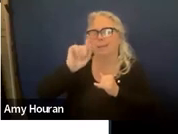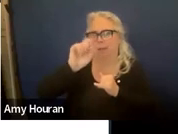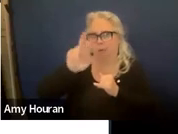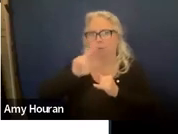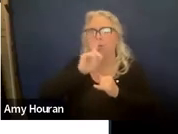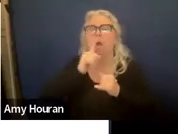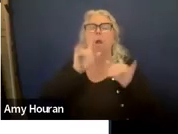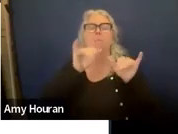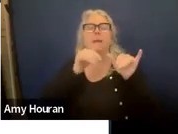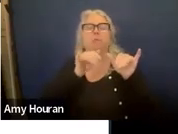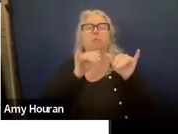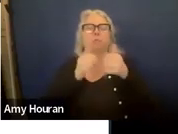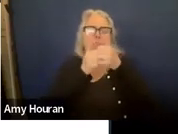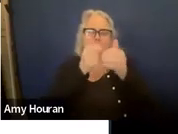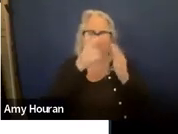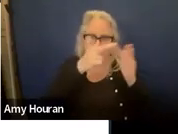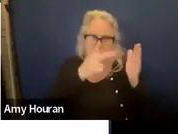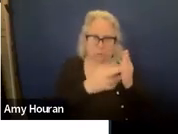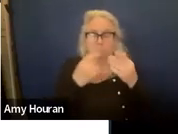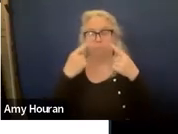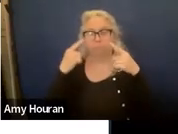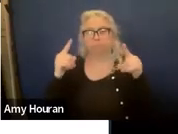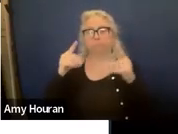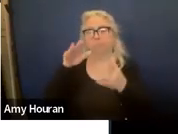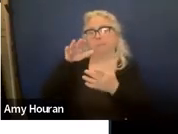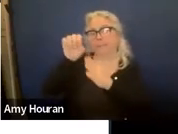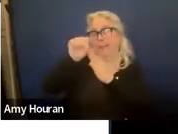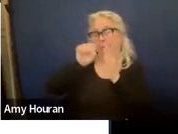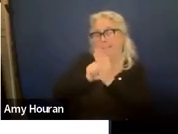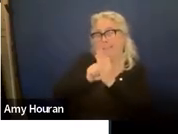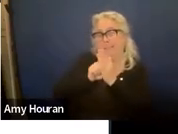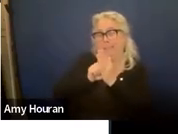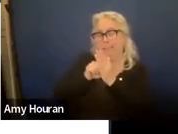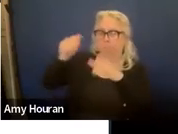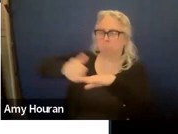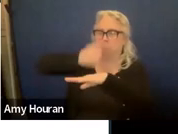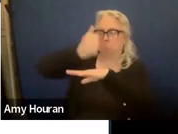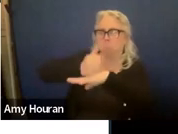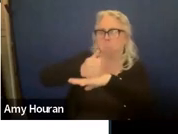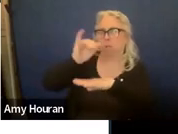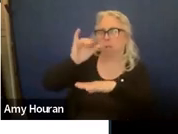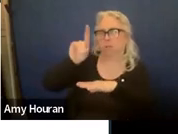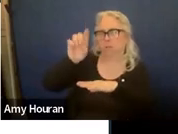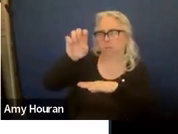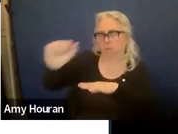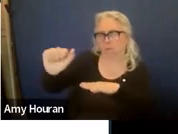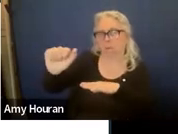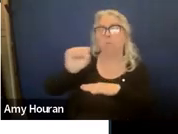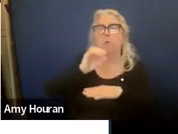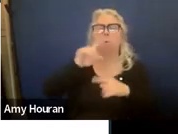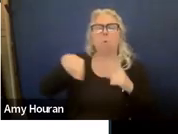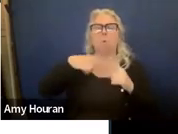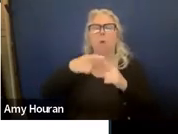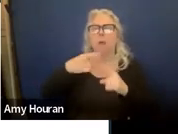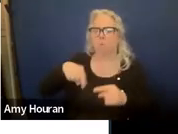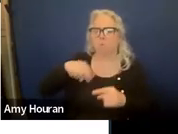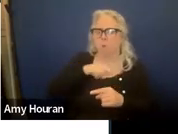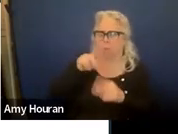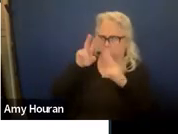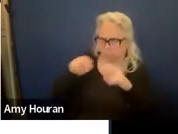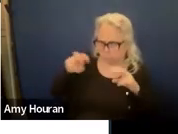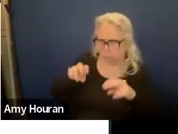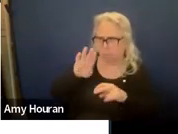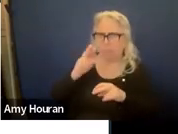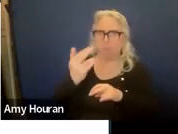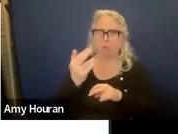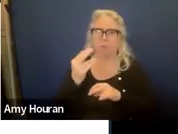of compliance and effectiveness of the state's implementation of IDEA. And so when we look at B13, we're looking